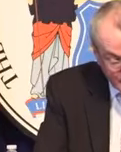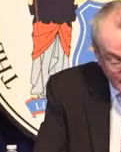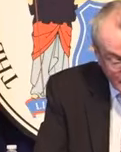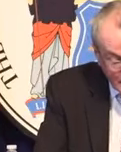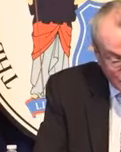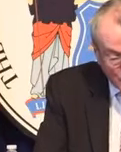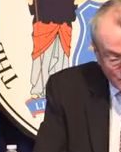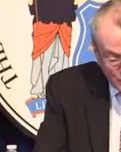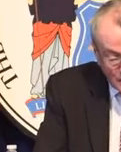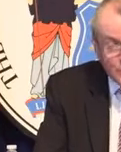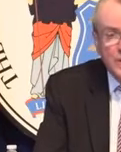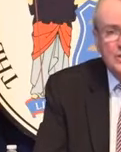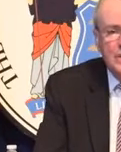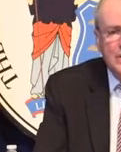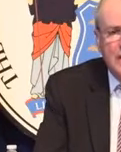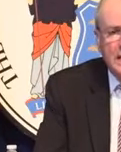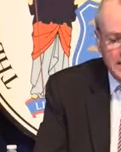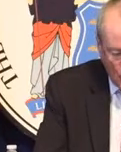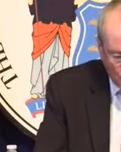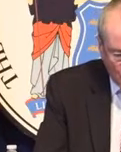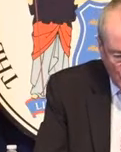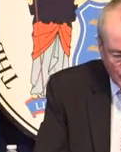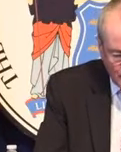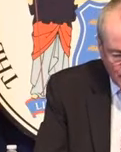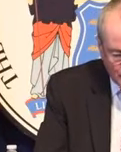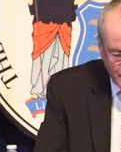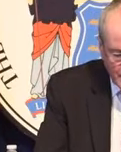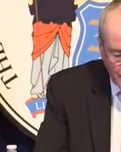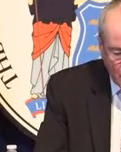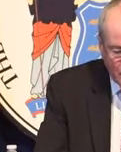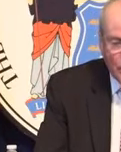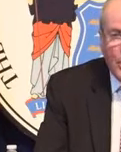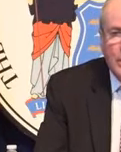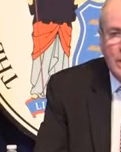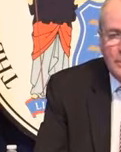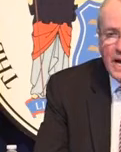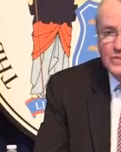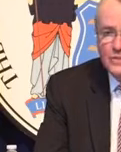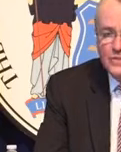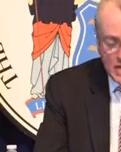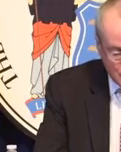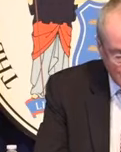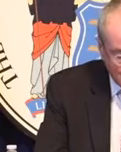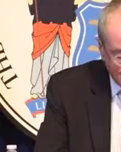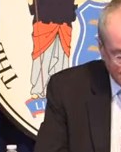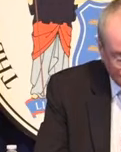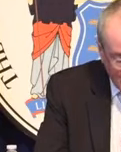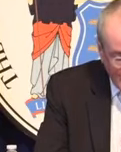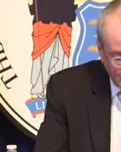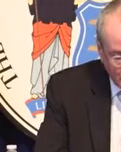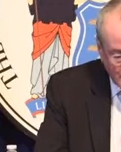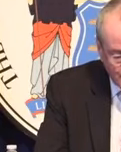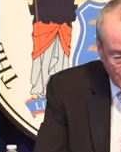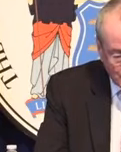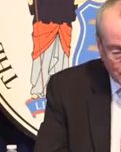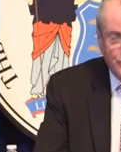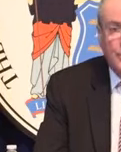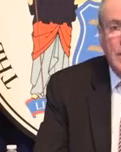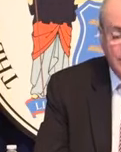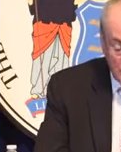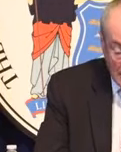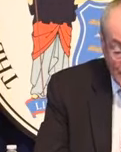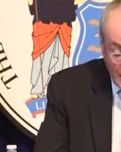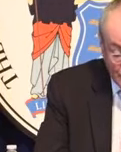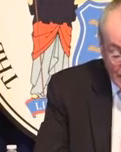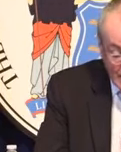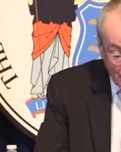period. So as we see the daily overall number of overall positive test results rise, we should also